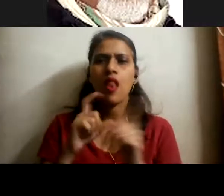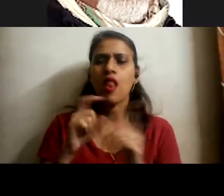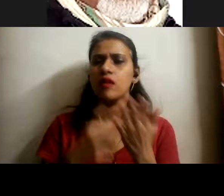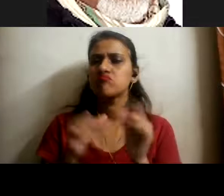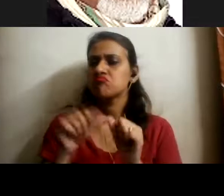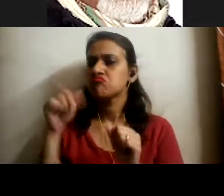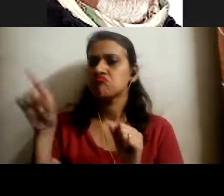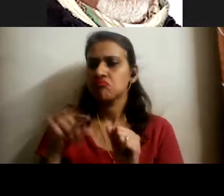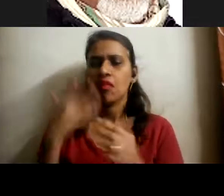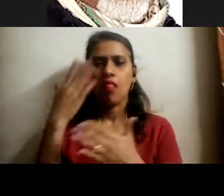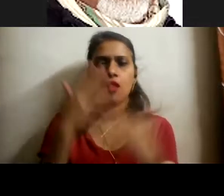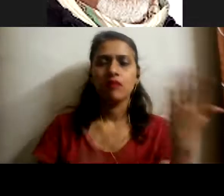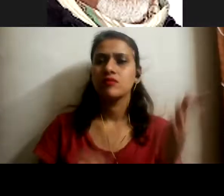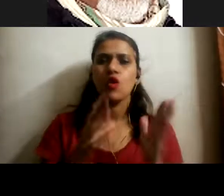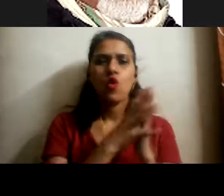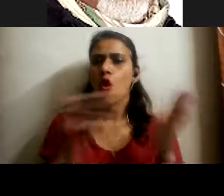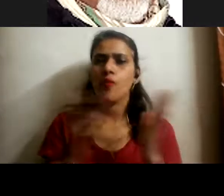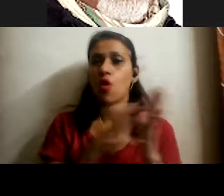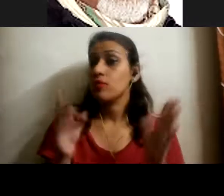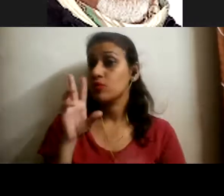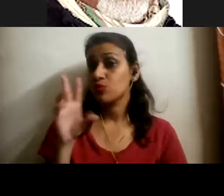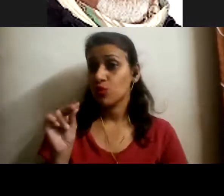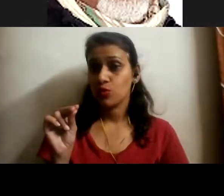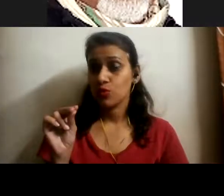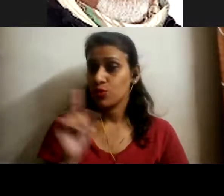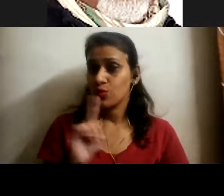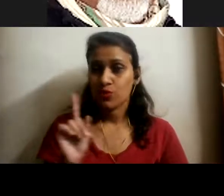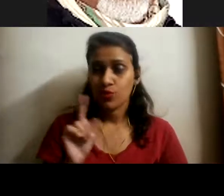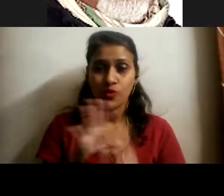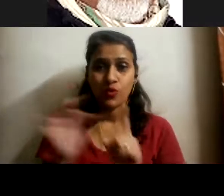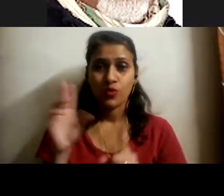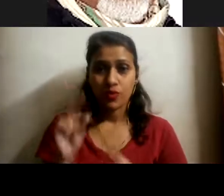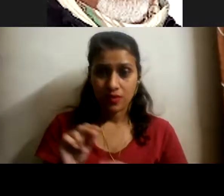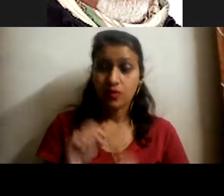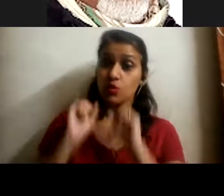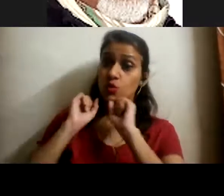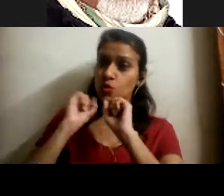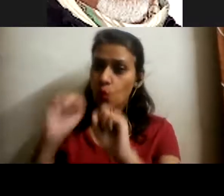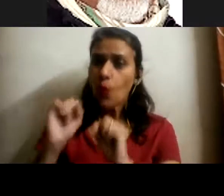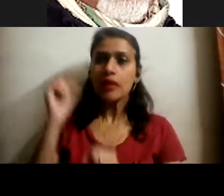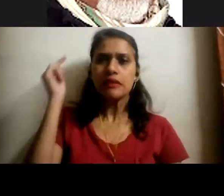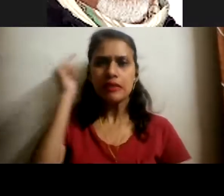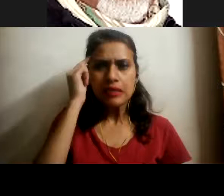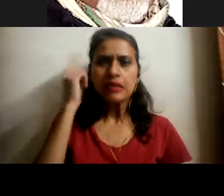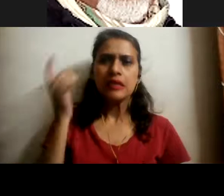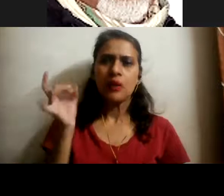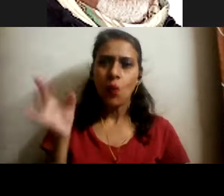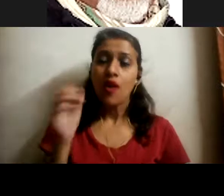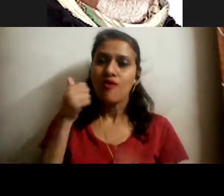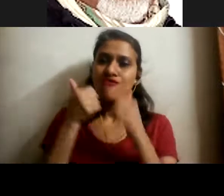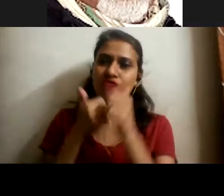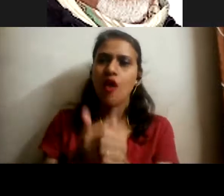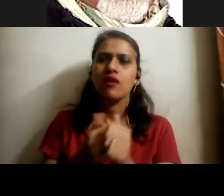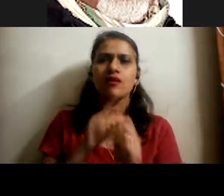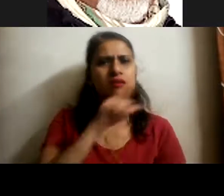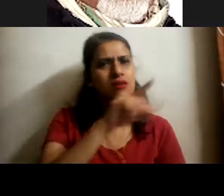and the entire thing they copy paste it. You are not supposed to do that. You have to give your own critical analysis, even of the dissenting opinion,